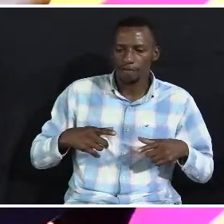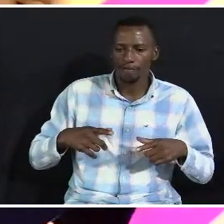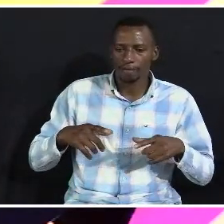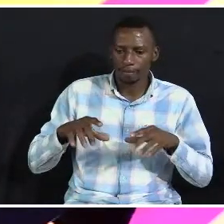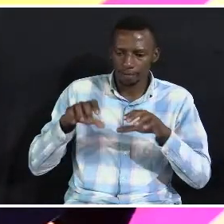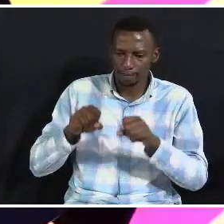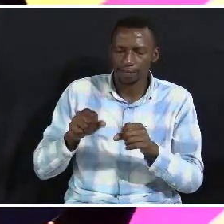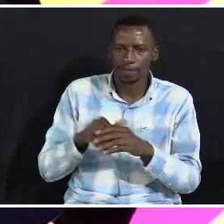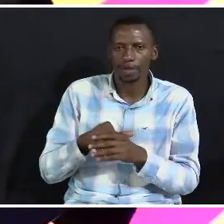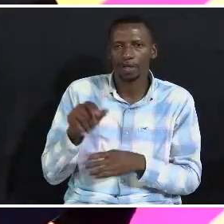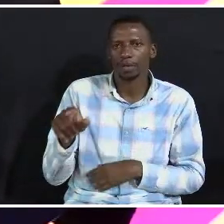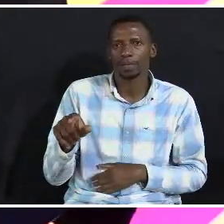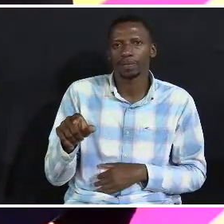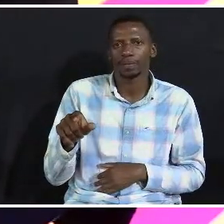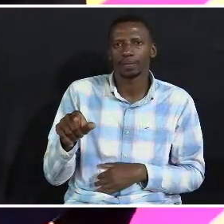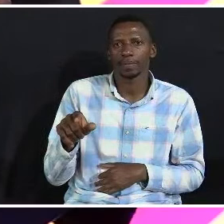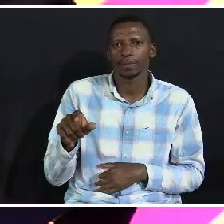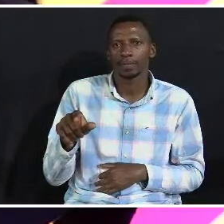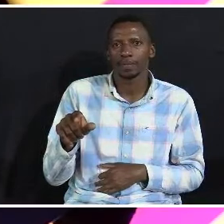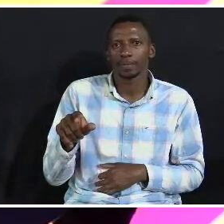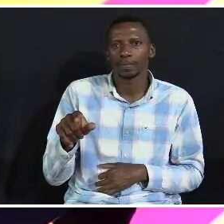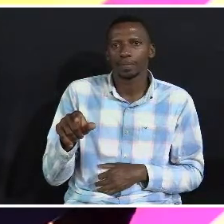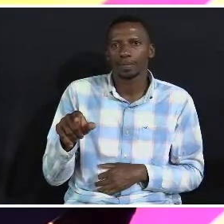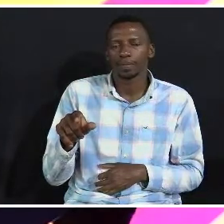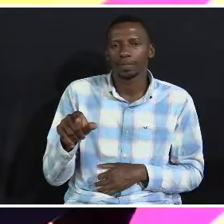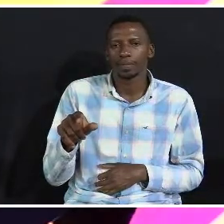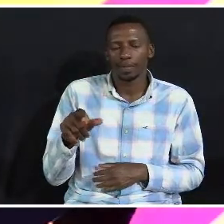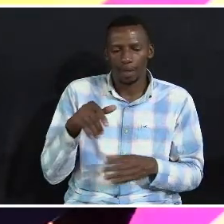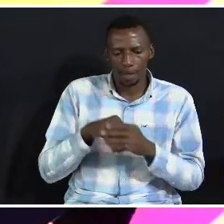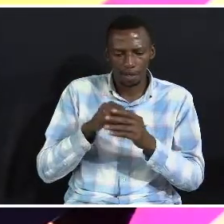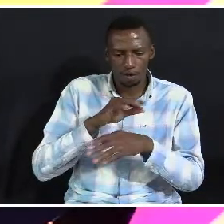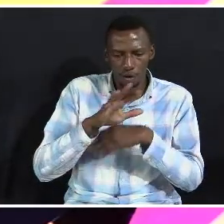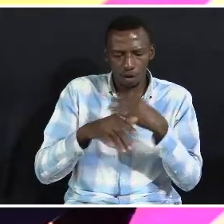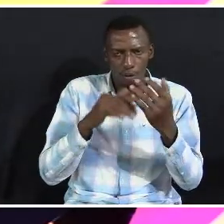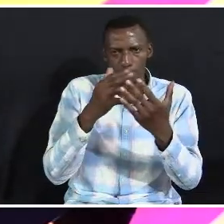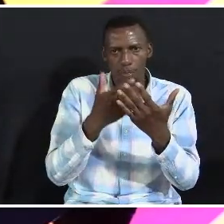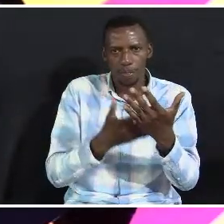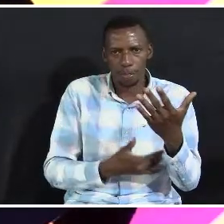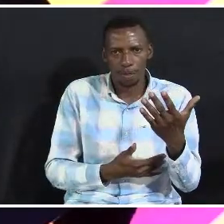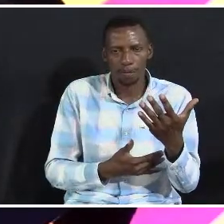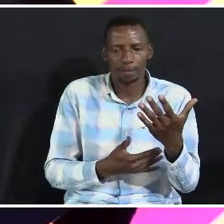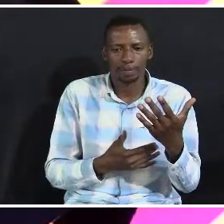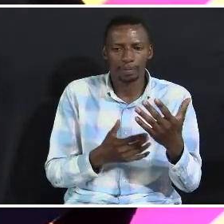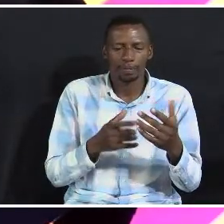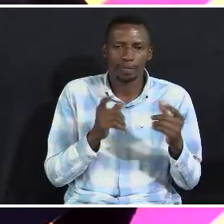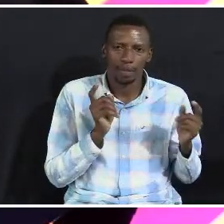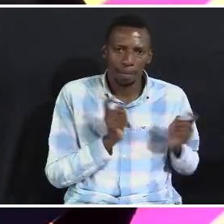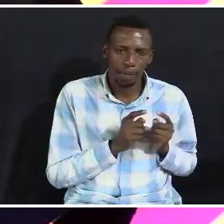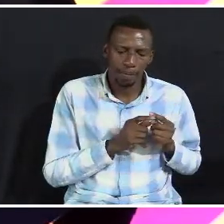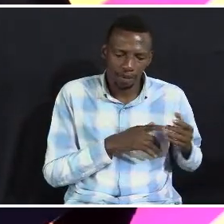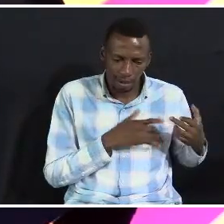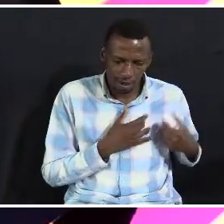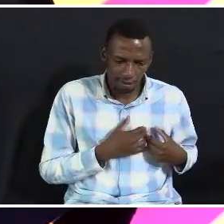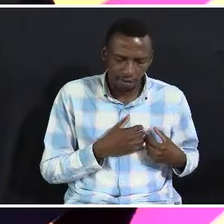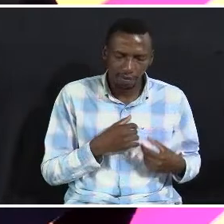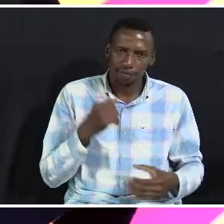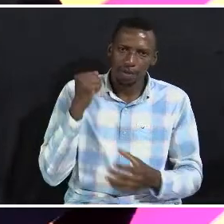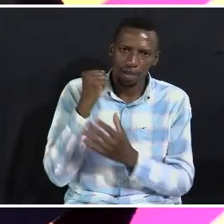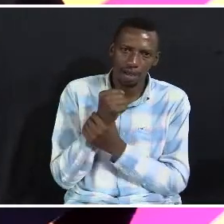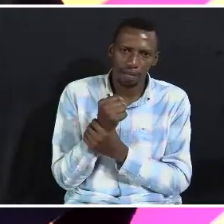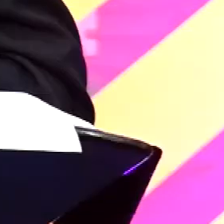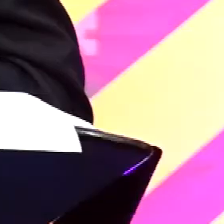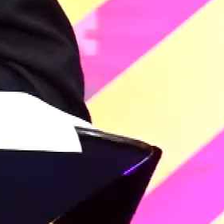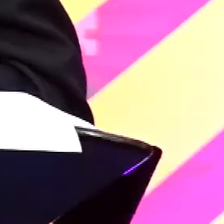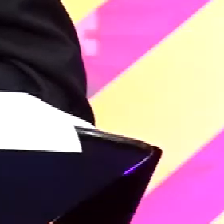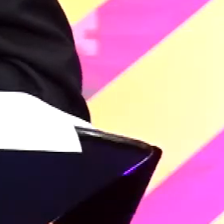the sacrifice. Amidst all this excruciating agony, Abraham did not